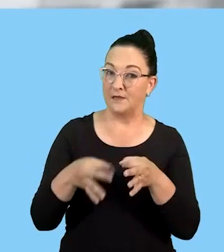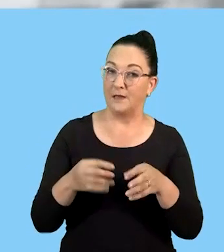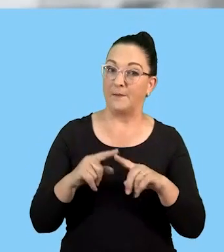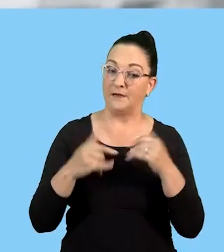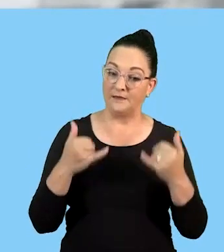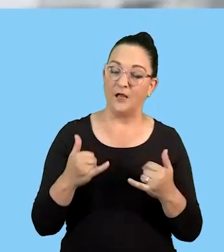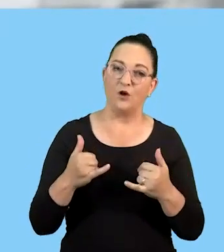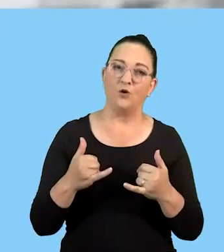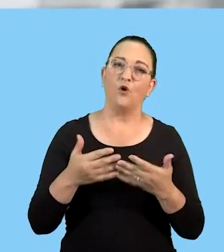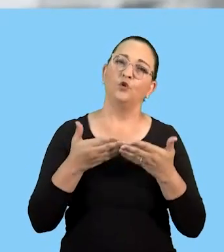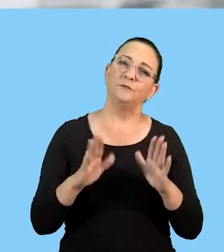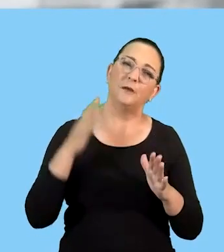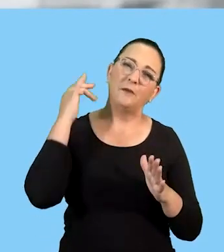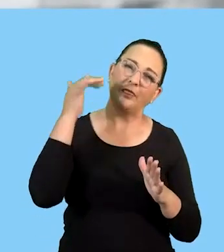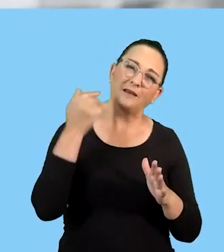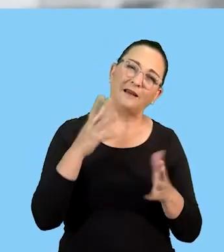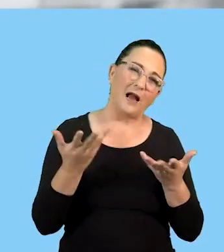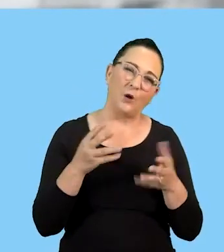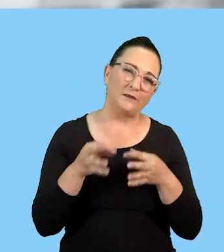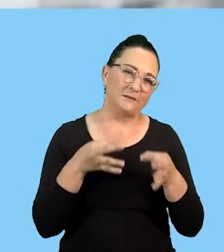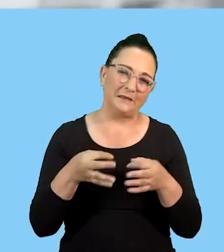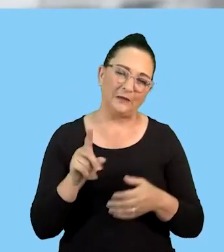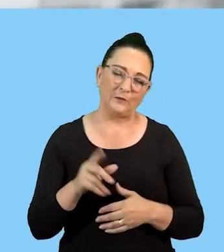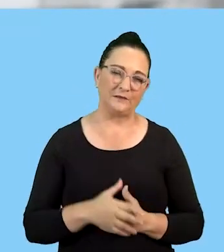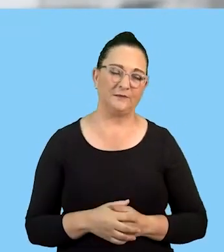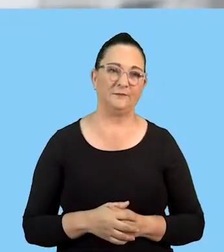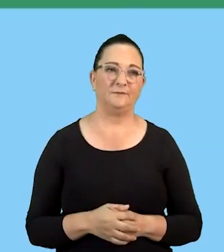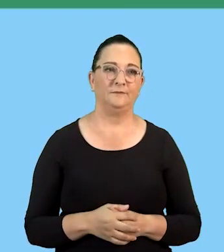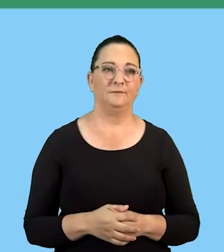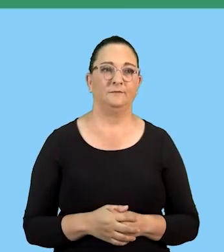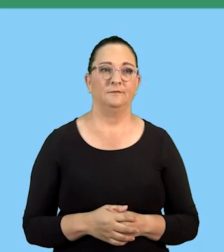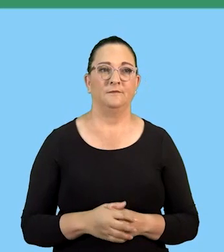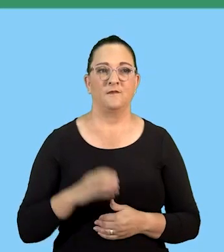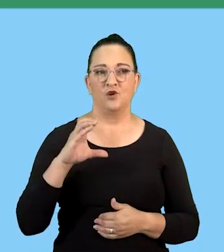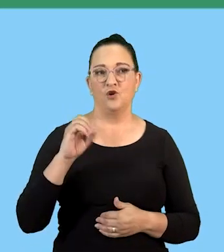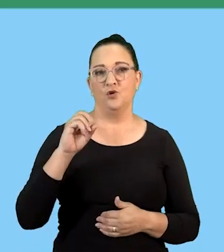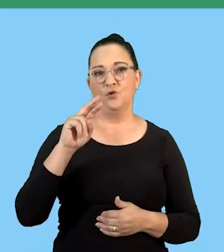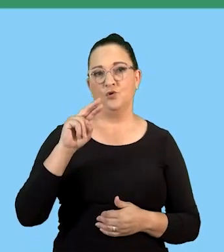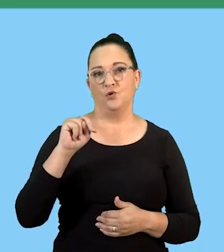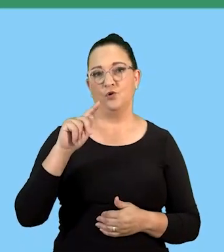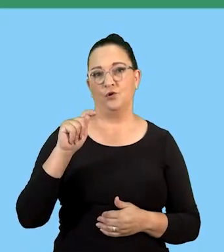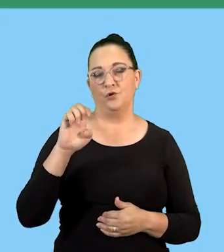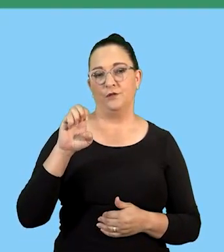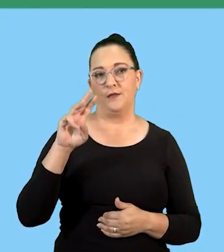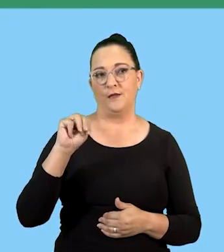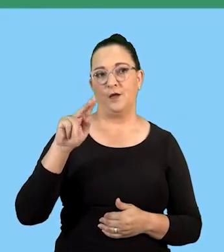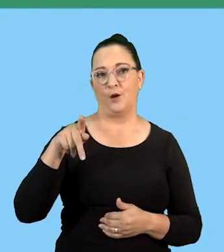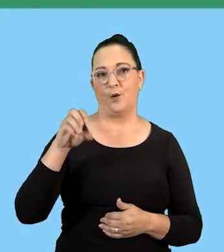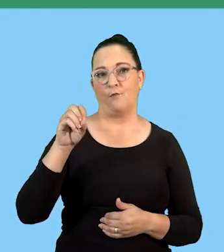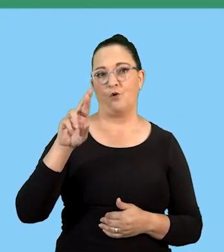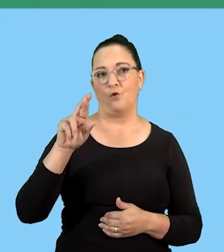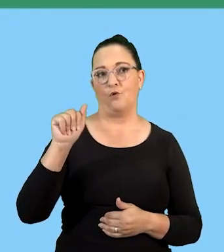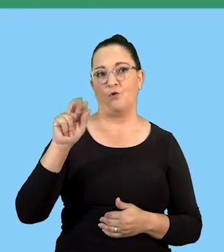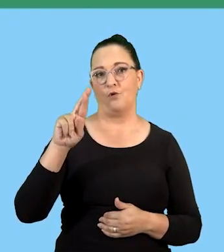how would you explain contemporary theory? Right. Contemporary theory, what is contemporary theory?